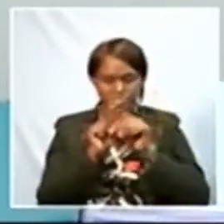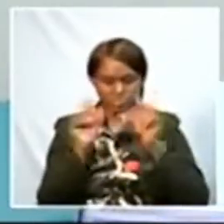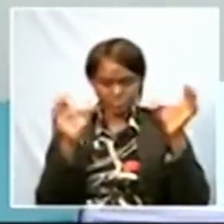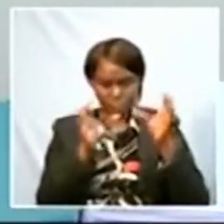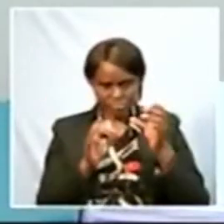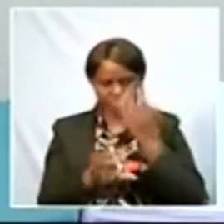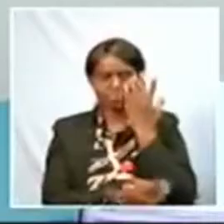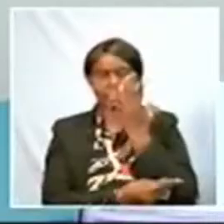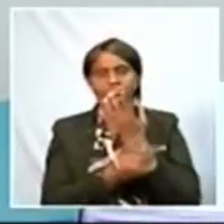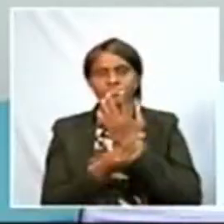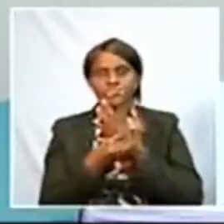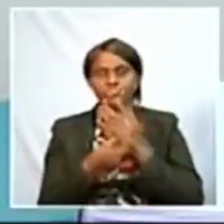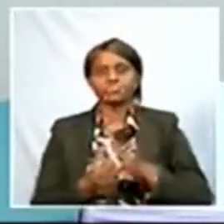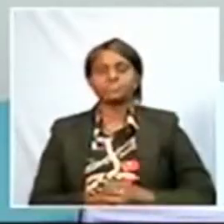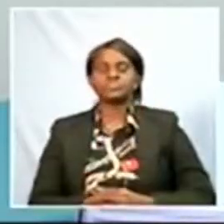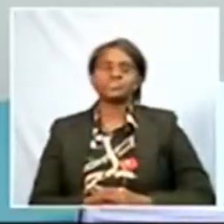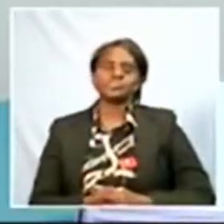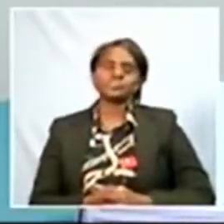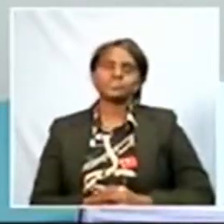communities.